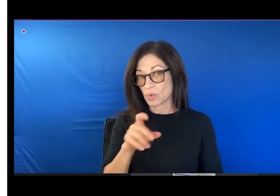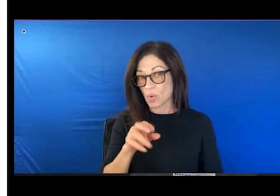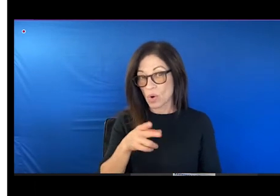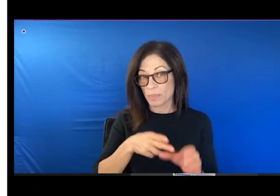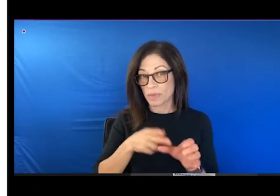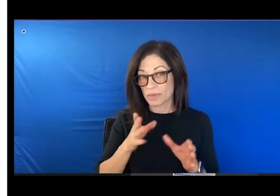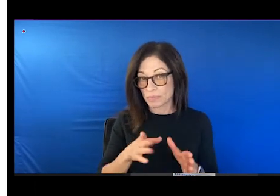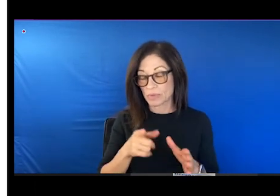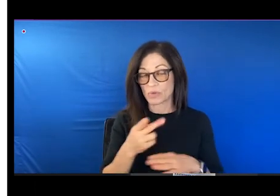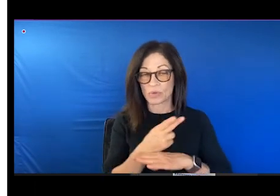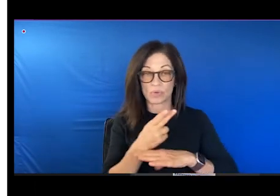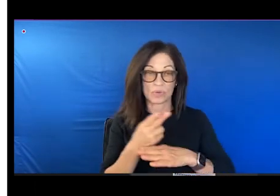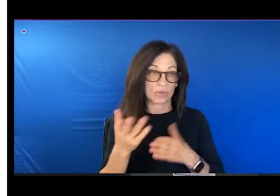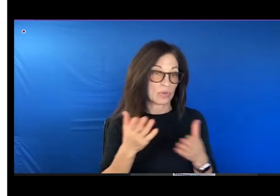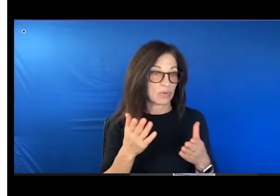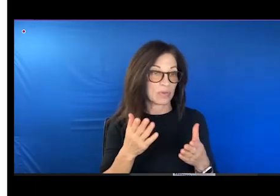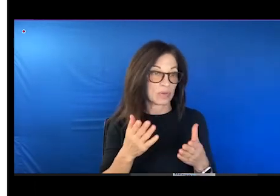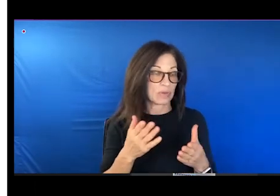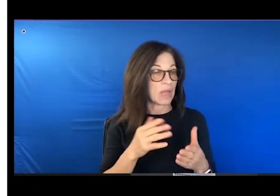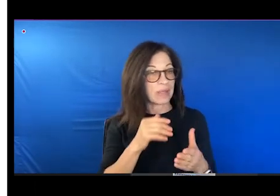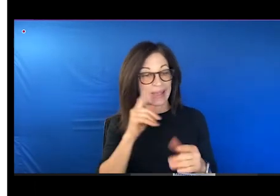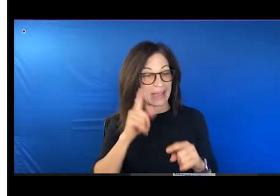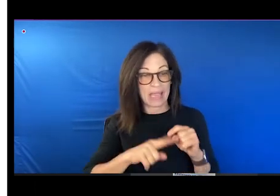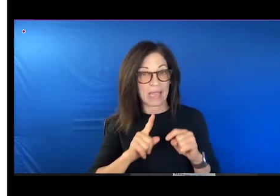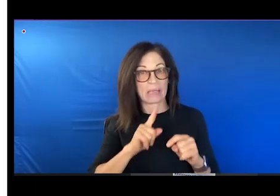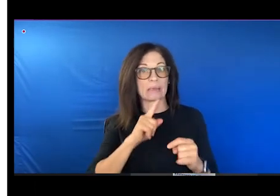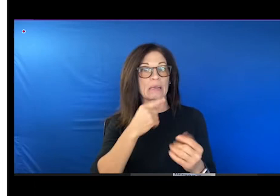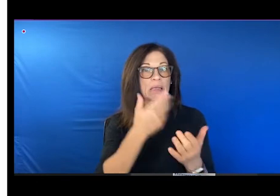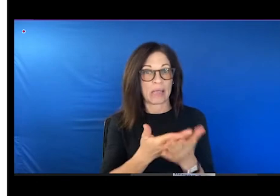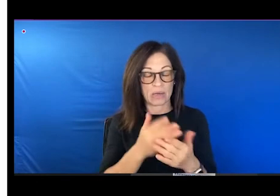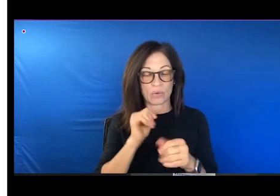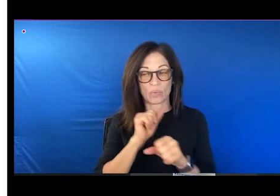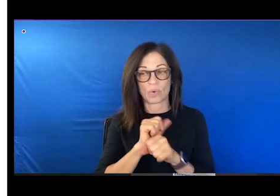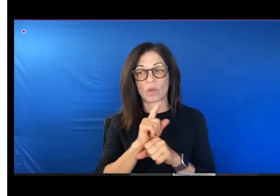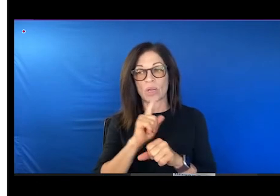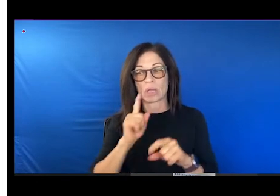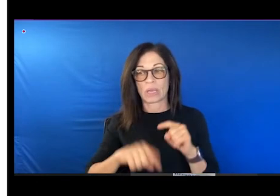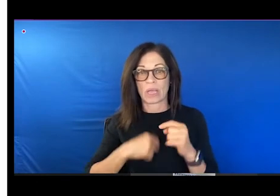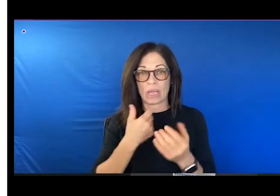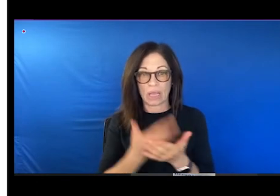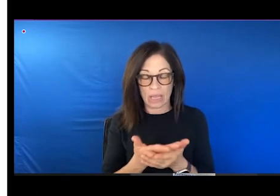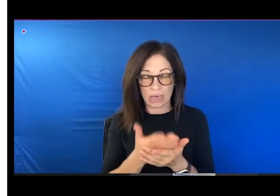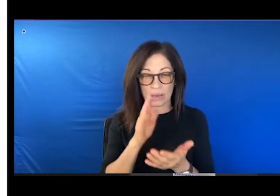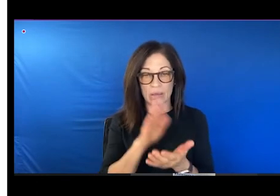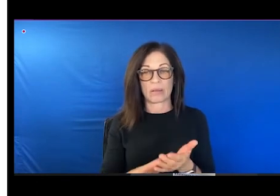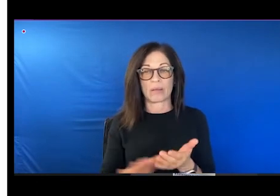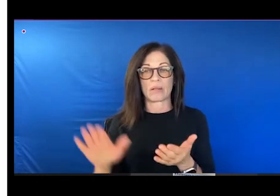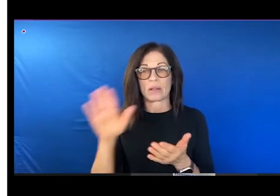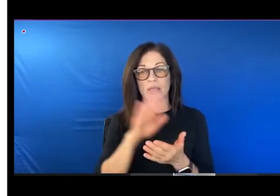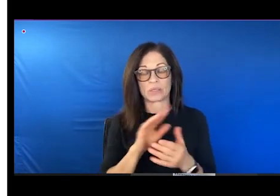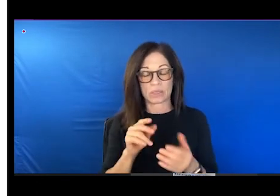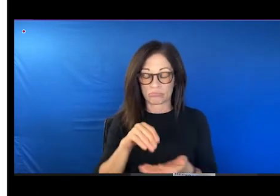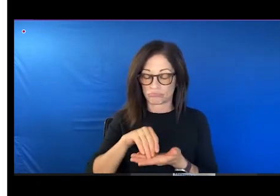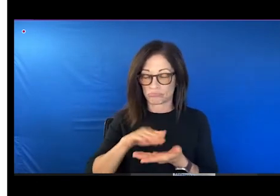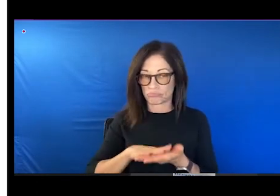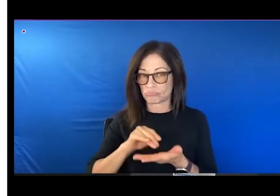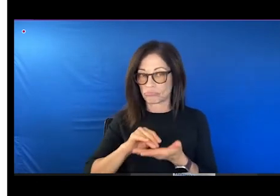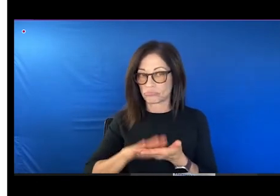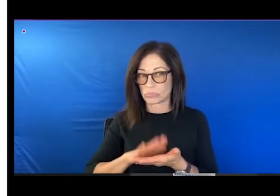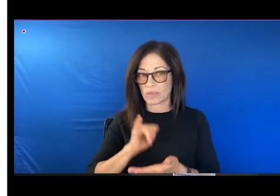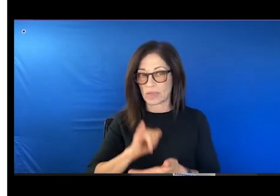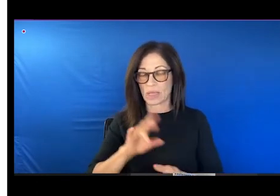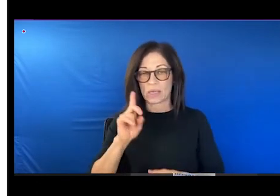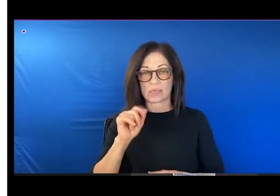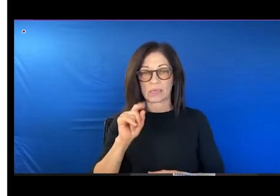your participants are using services and they are able to get to work, they're able to get to post-secondary education,